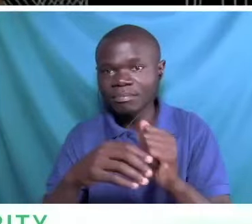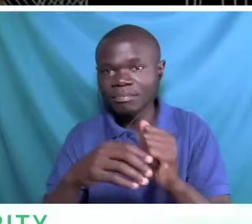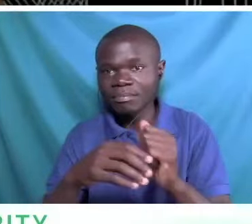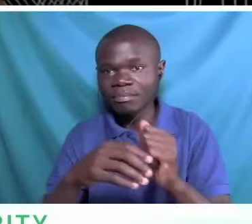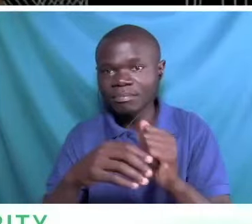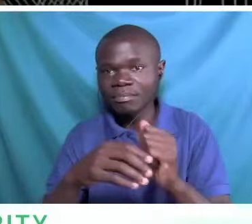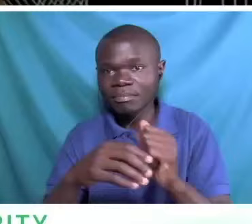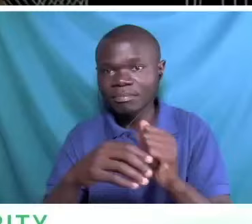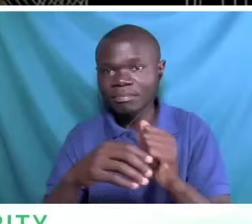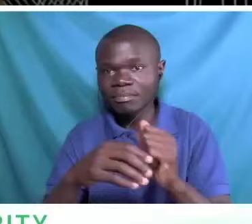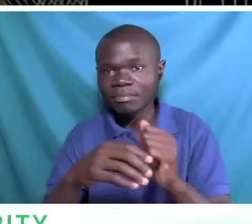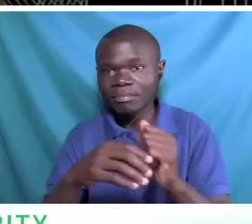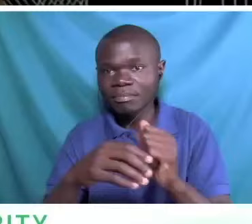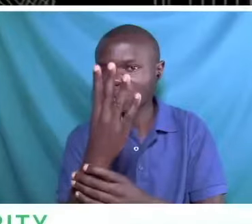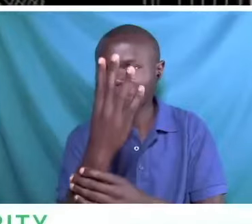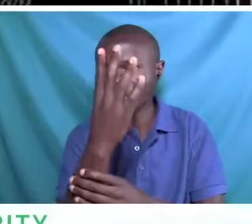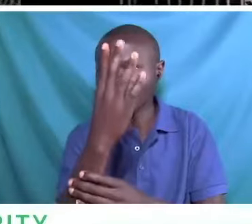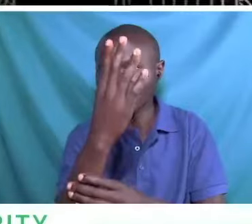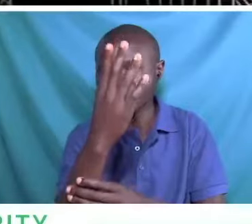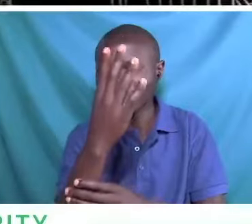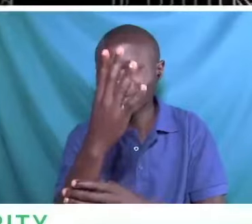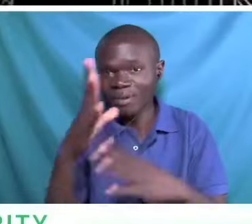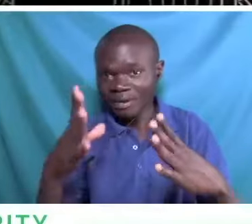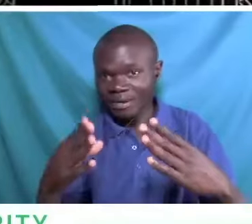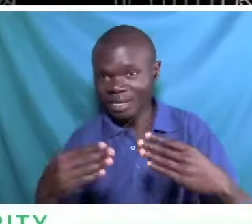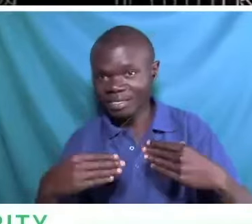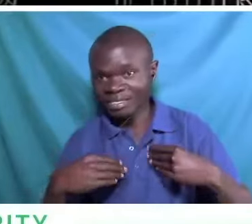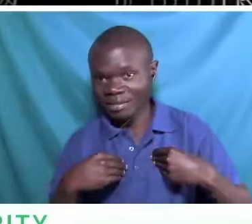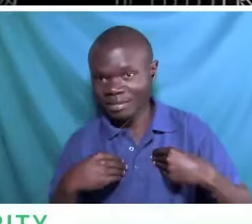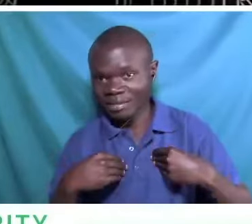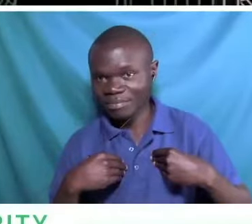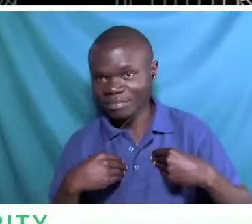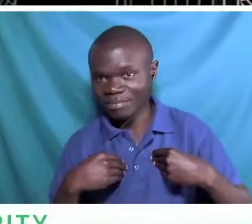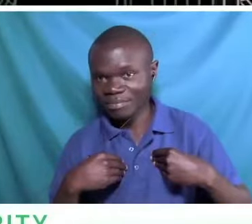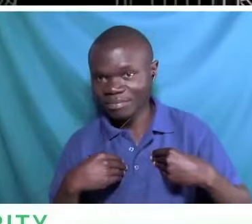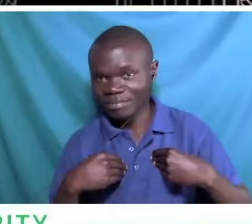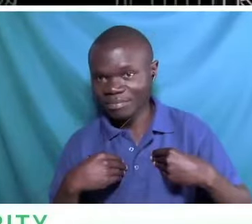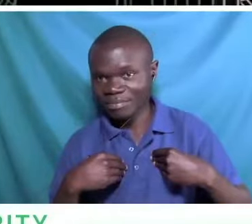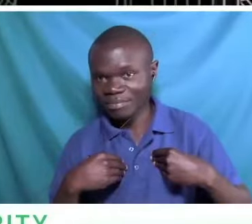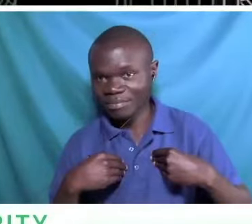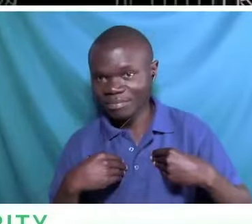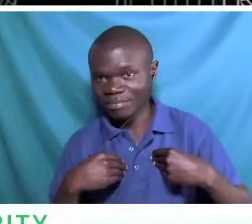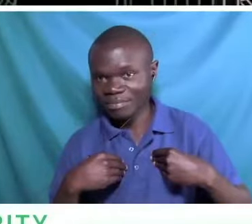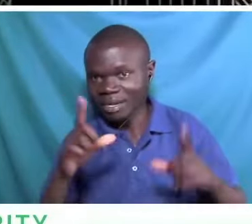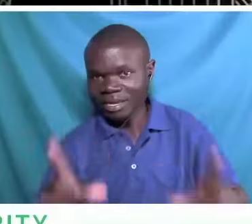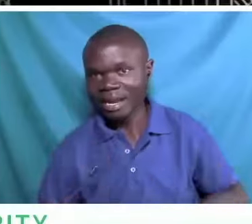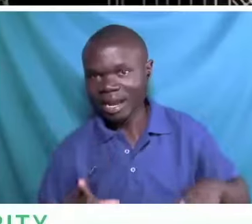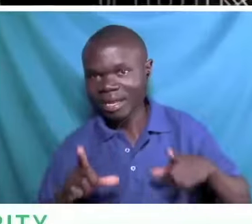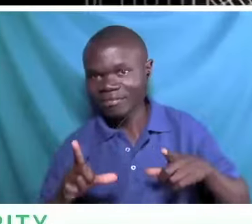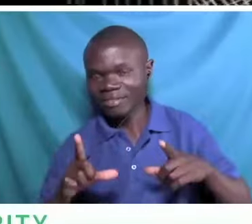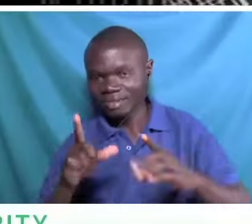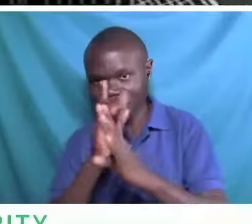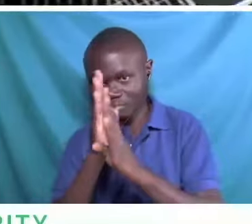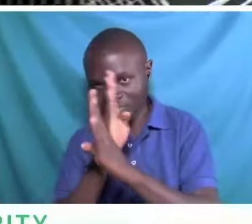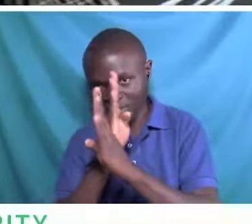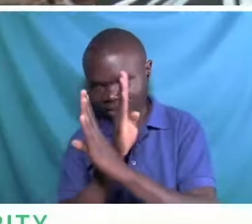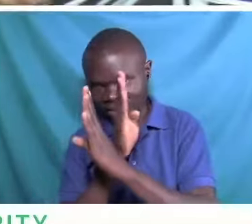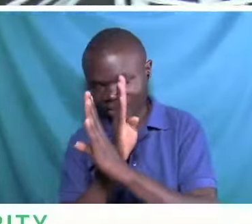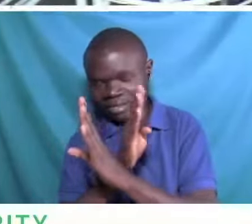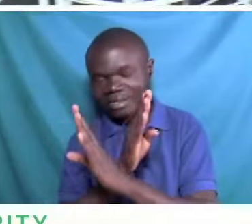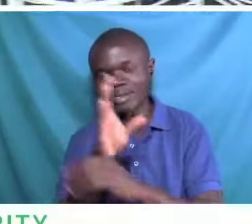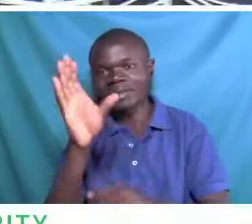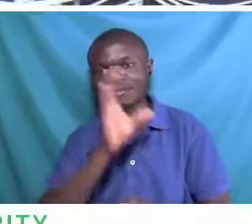Because you've accepted that my life is hidden in Christ. It's not about me, it's about